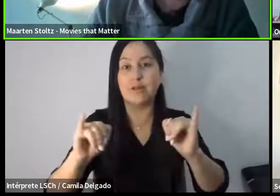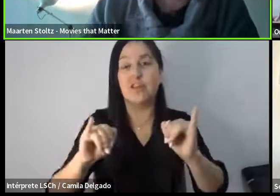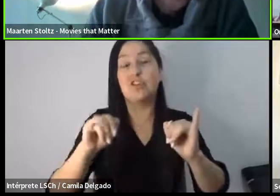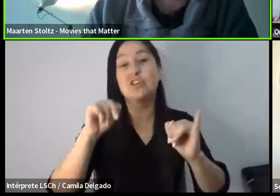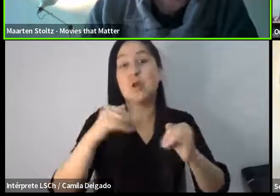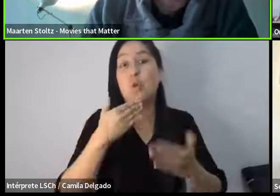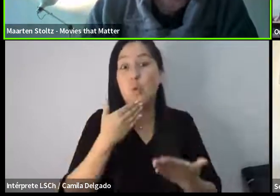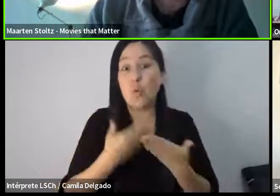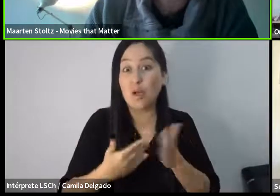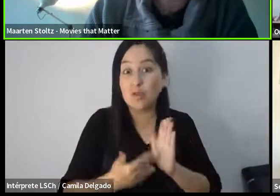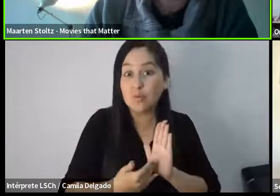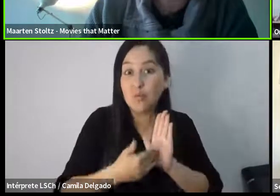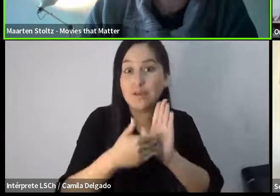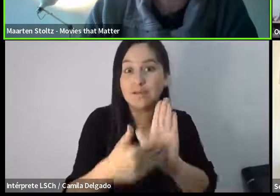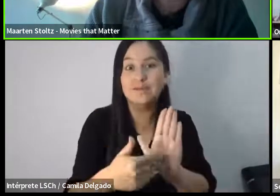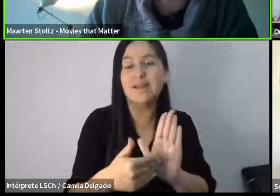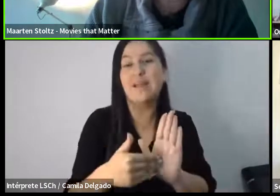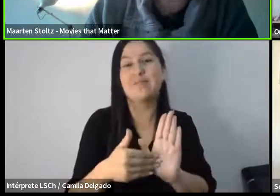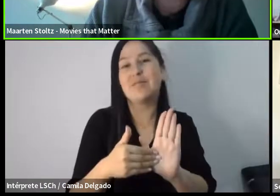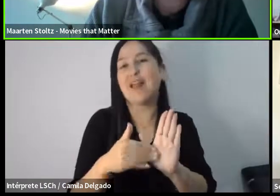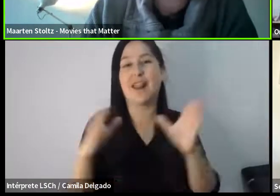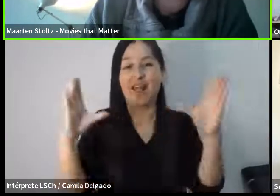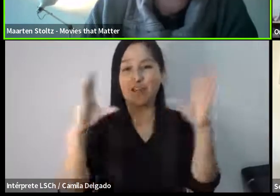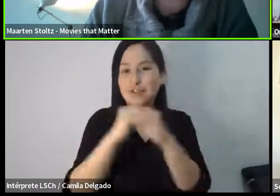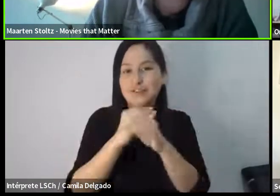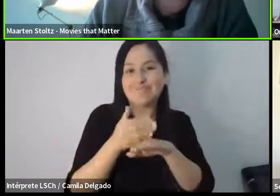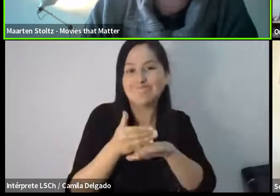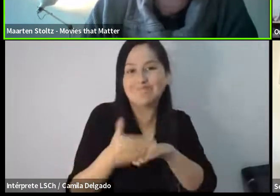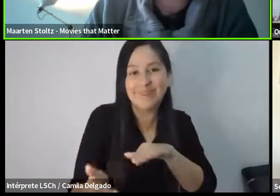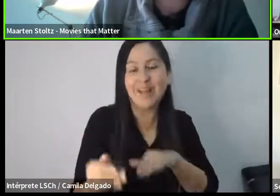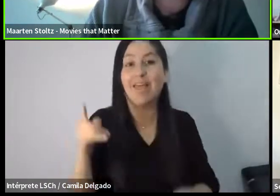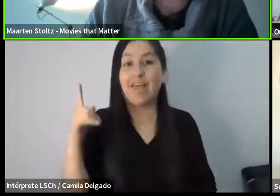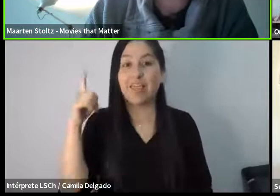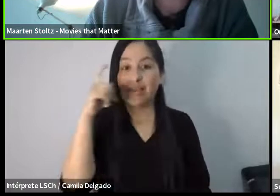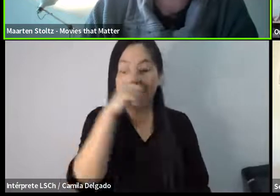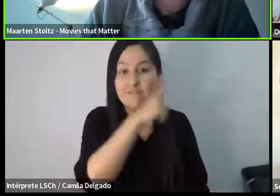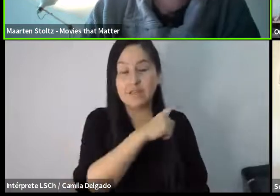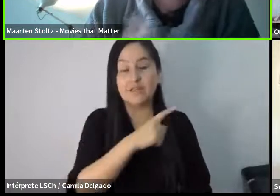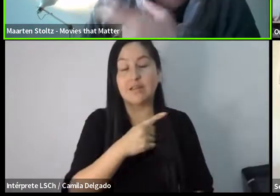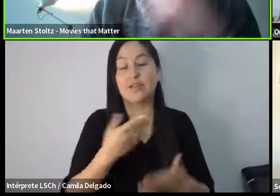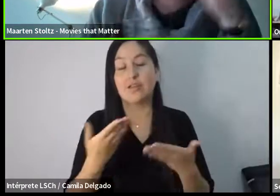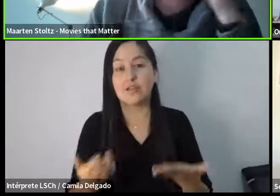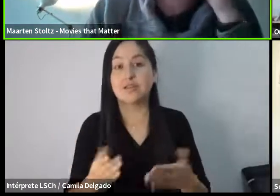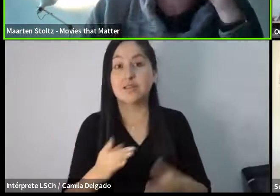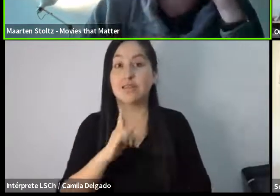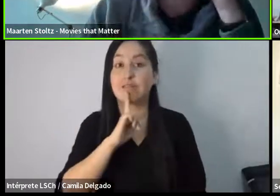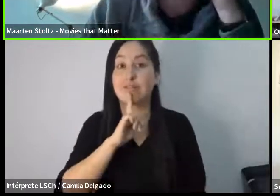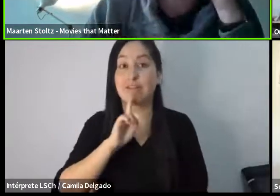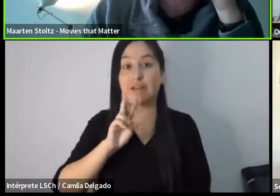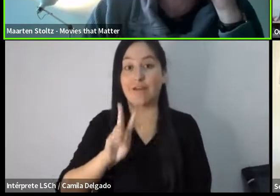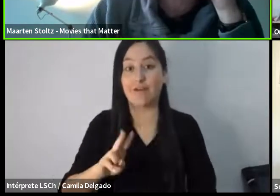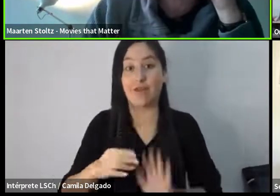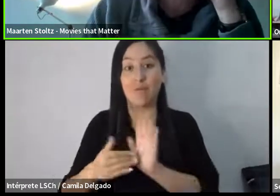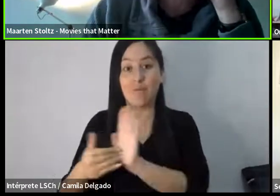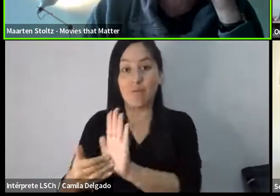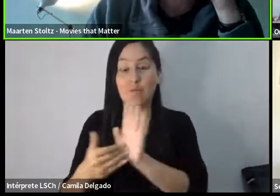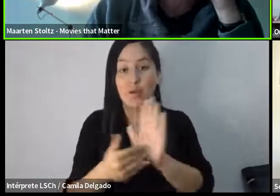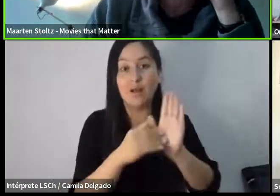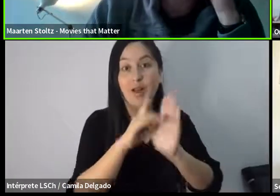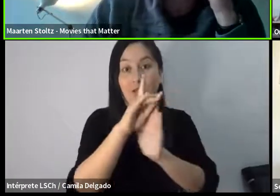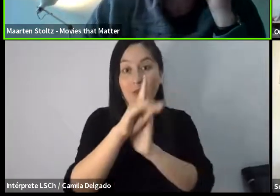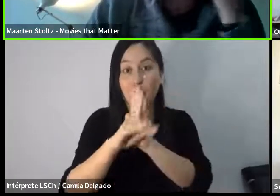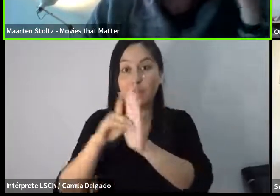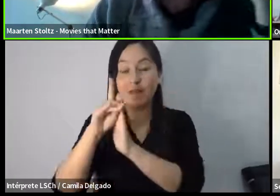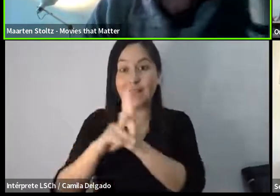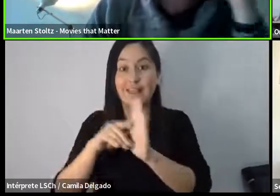It's difficult for a broadcaster to put those documentaries on a time that is more accessible